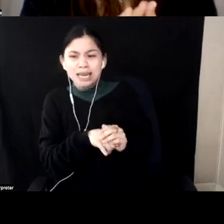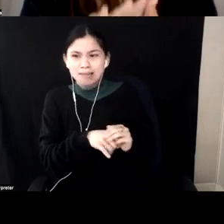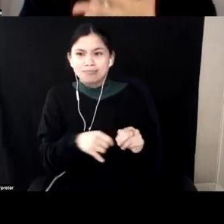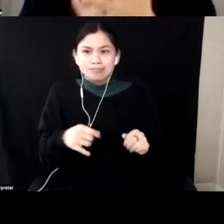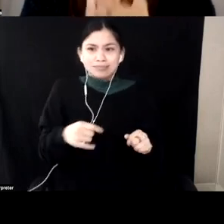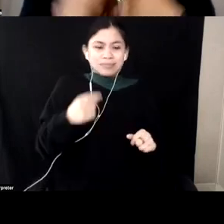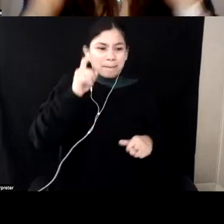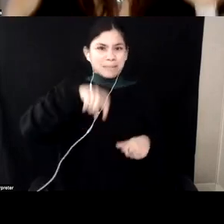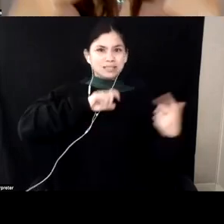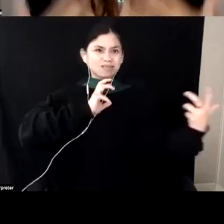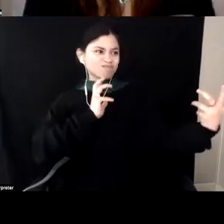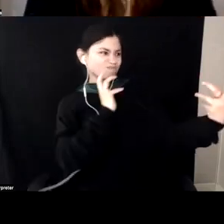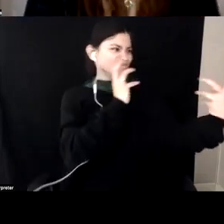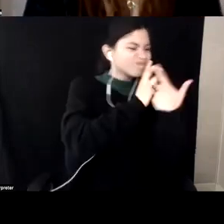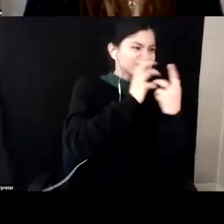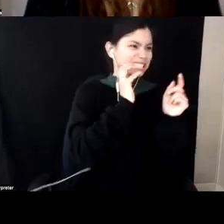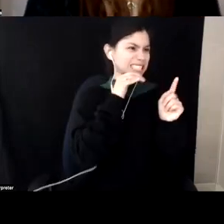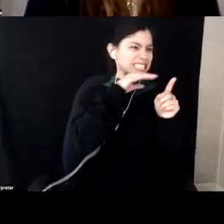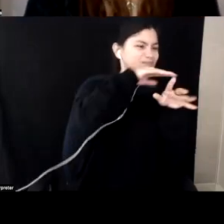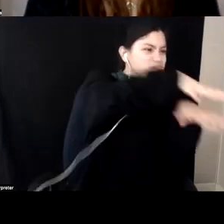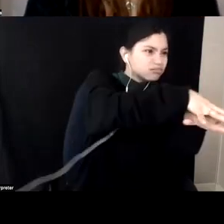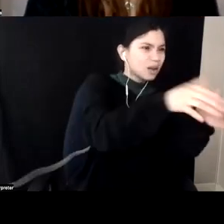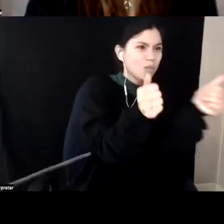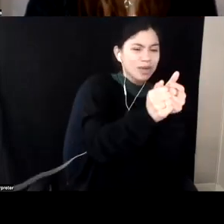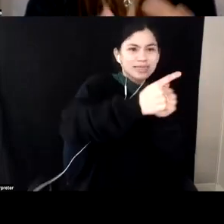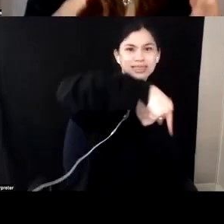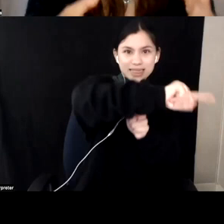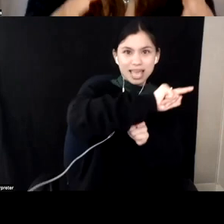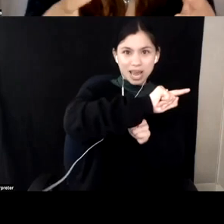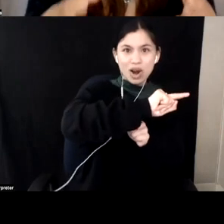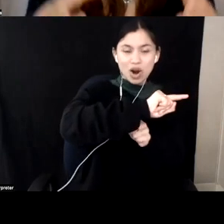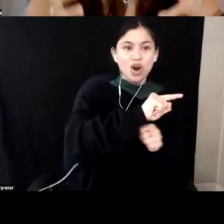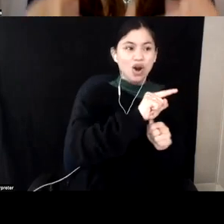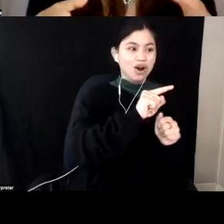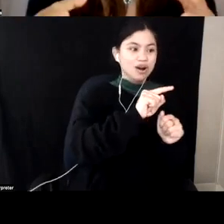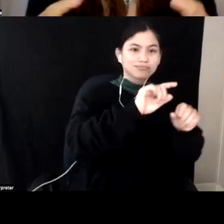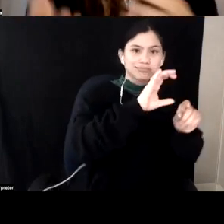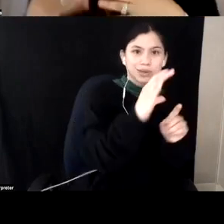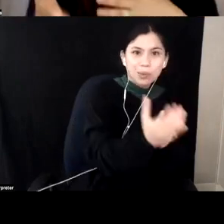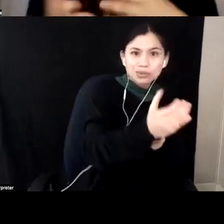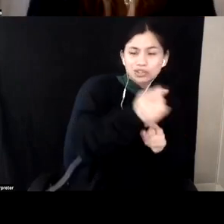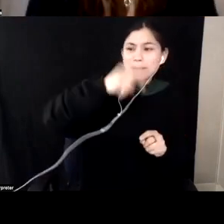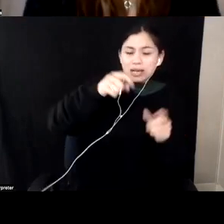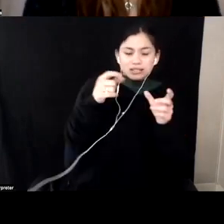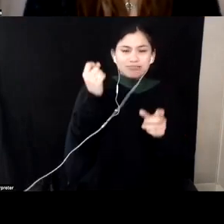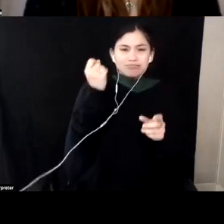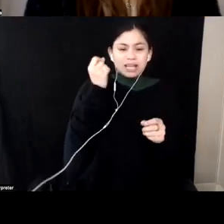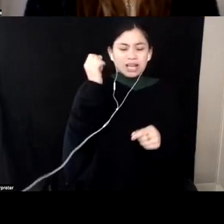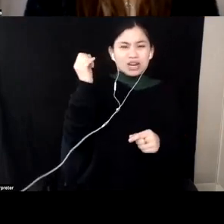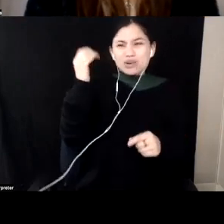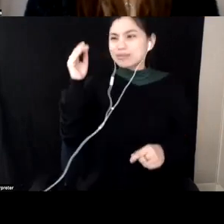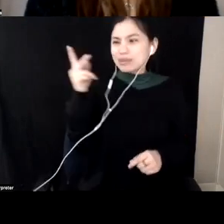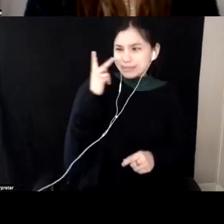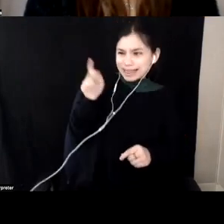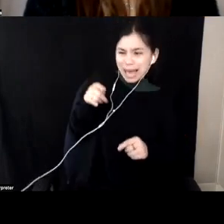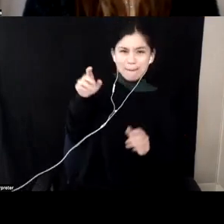to conform and become a big old pot. Like if you see the illustration